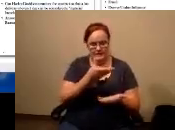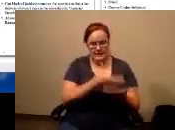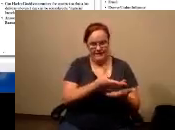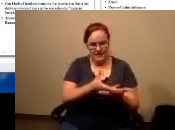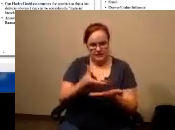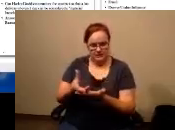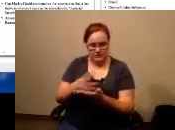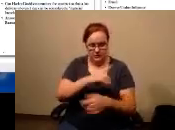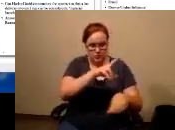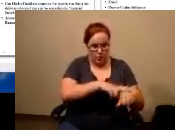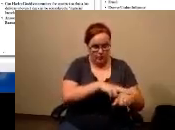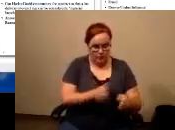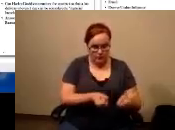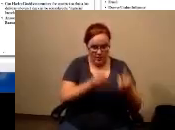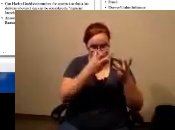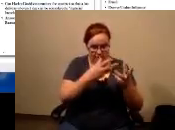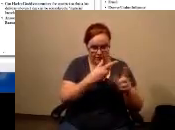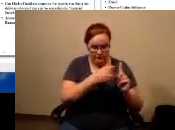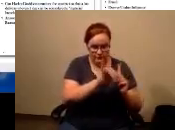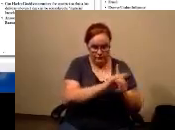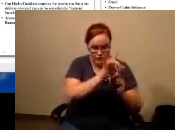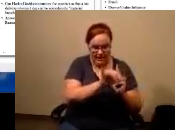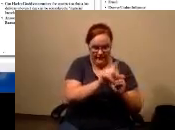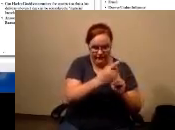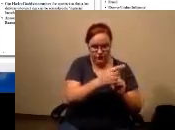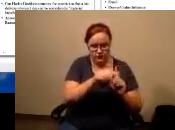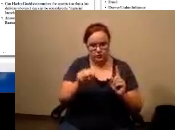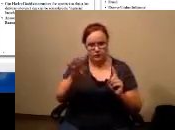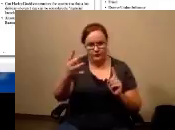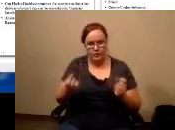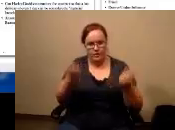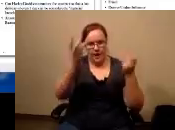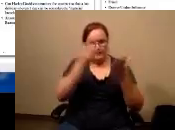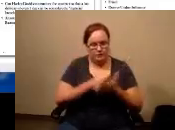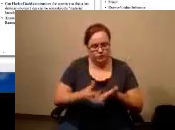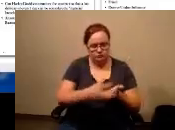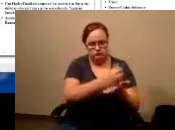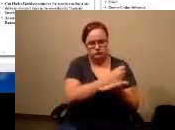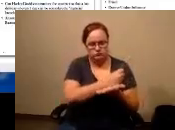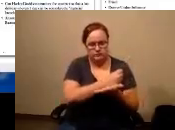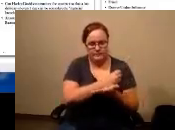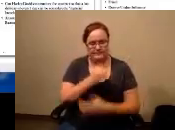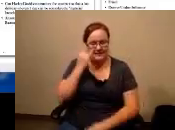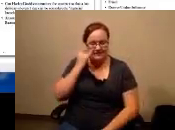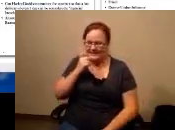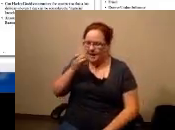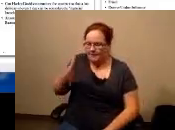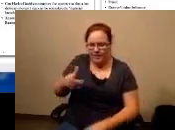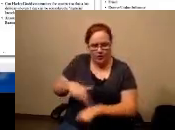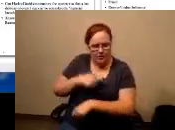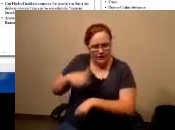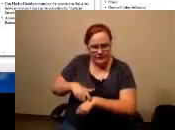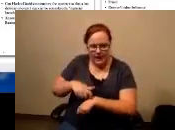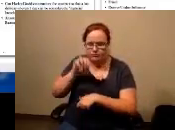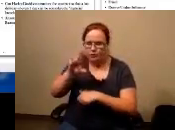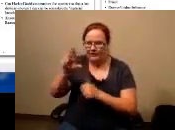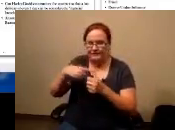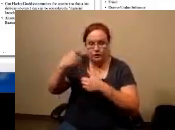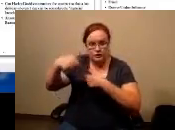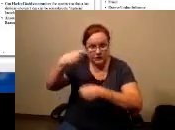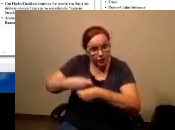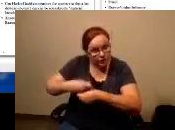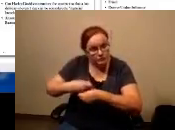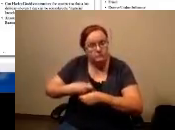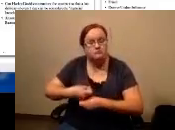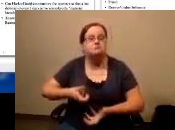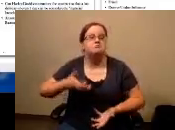revenue over July 1 to July 4. If he hasn't been at that place very long, or this is his first year, he might